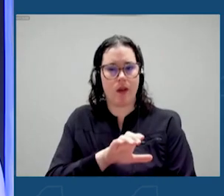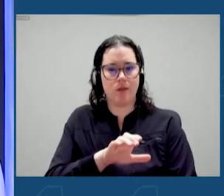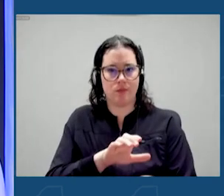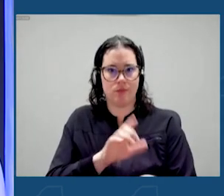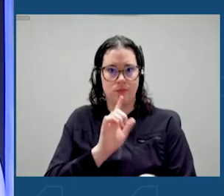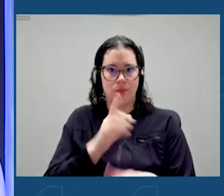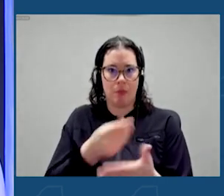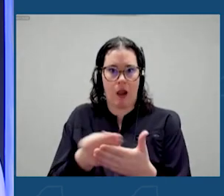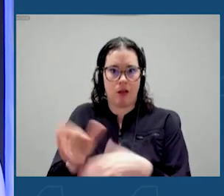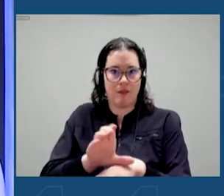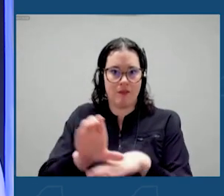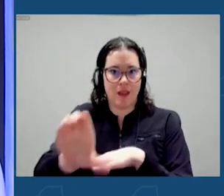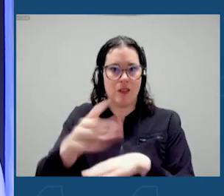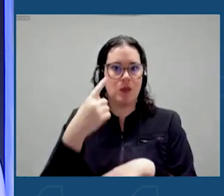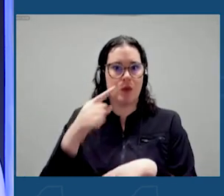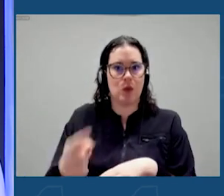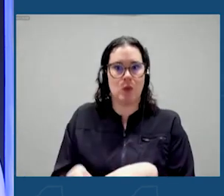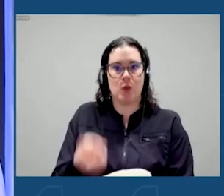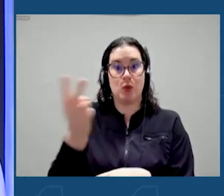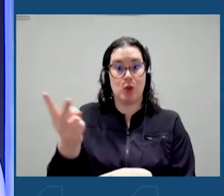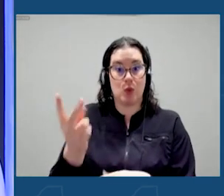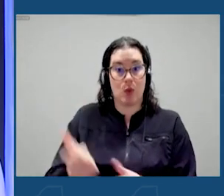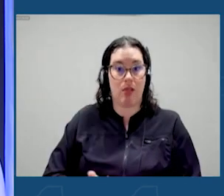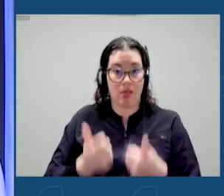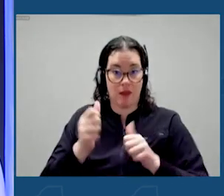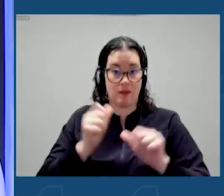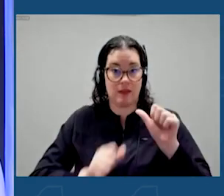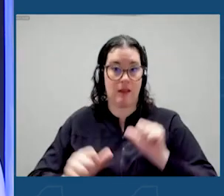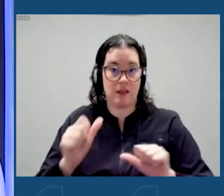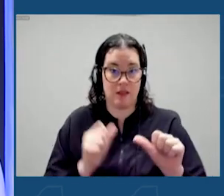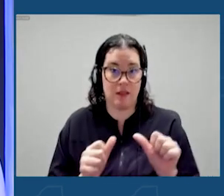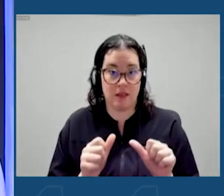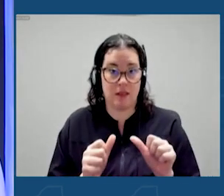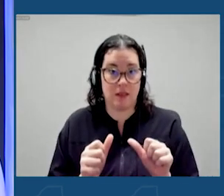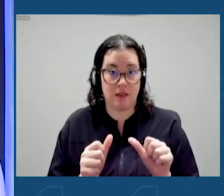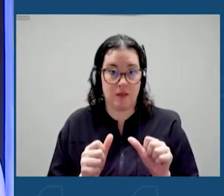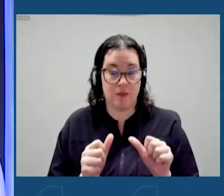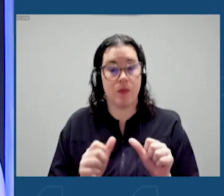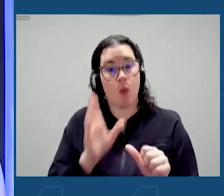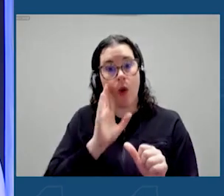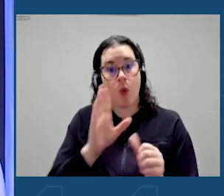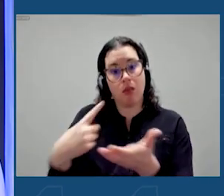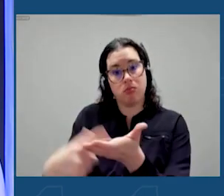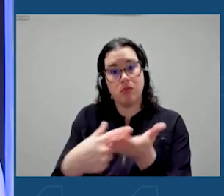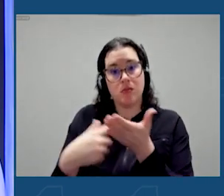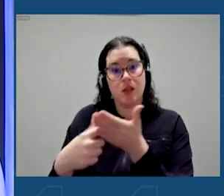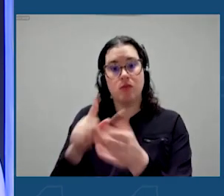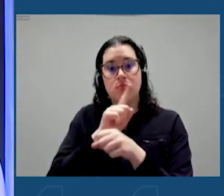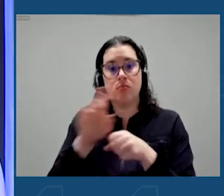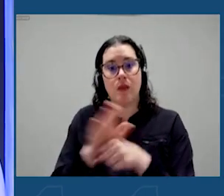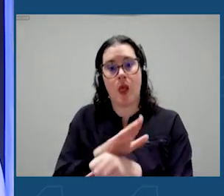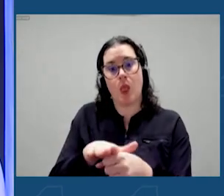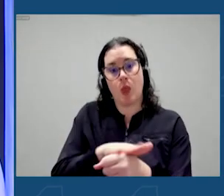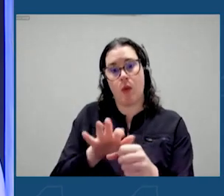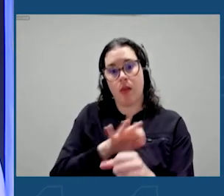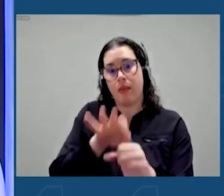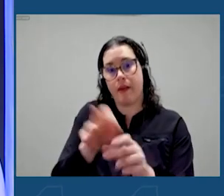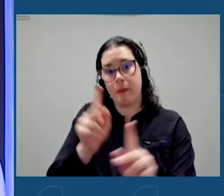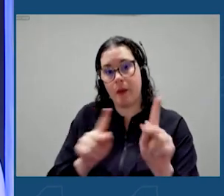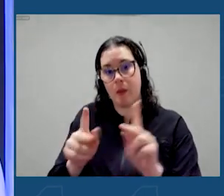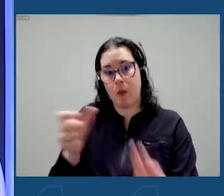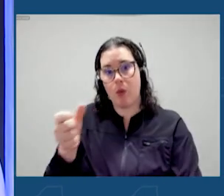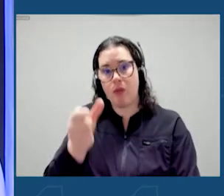into life sciences. And we must engage in a real conversation with our local elected officials that are